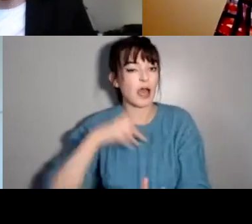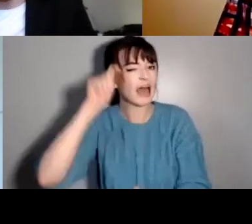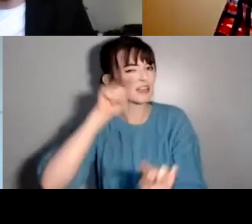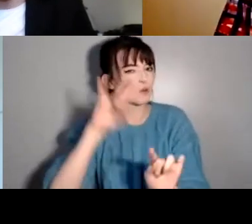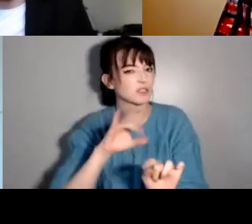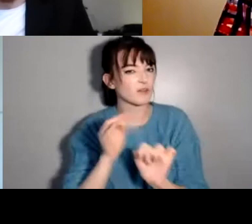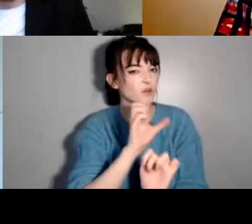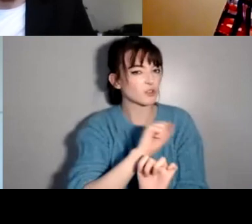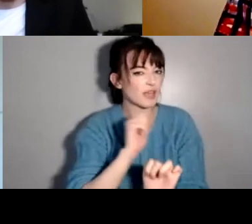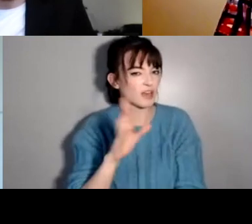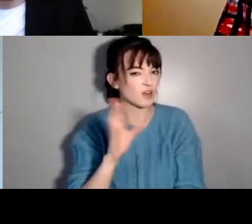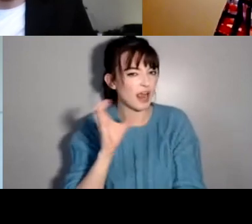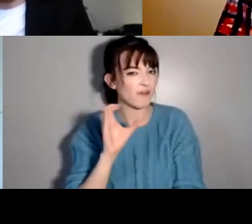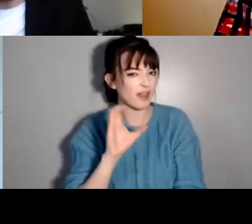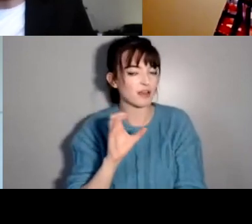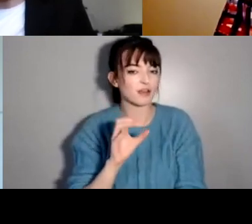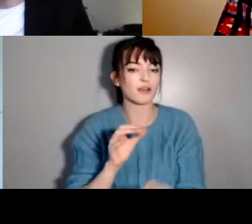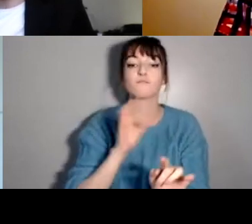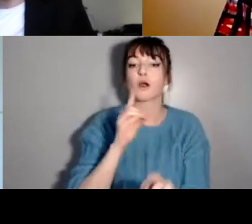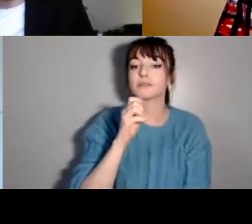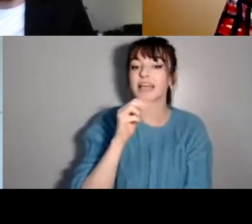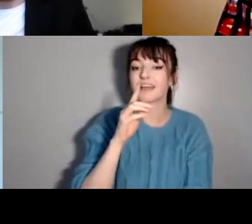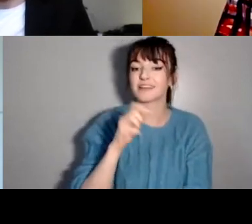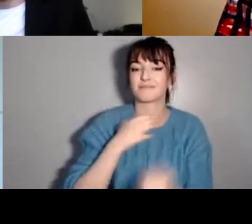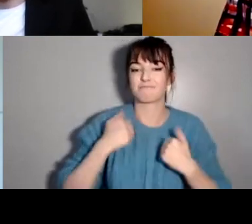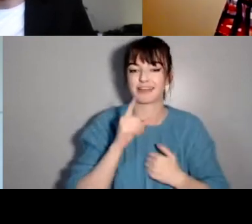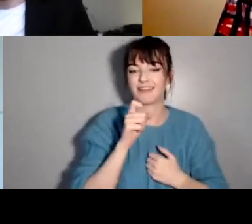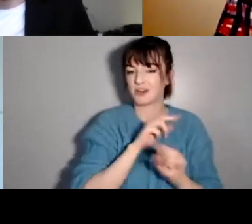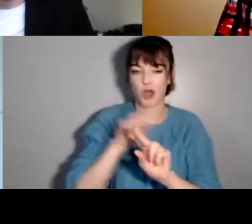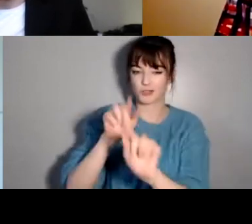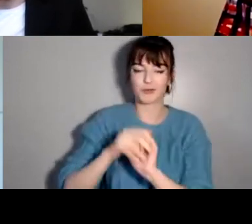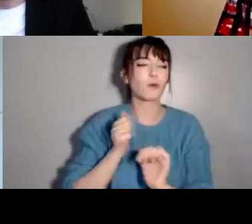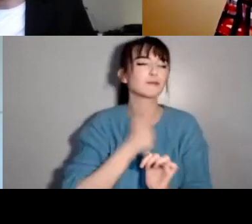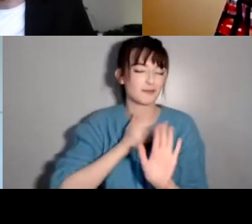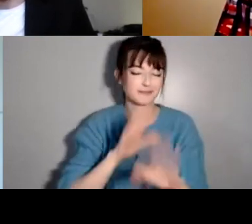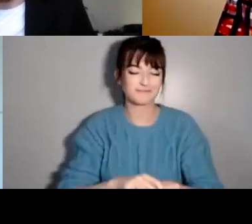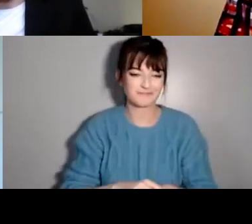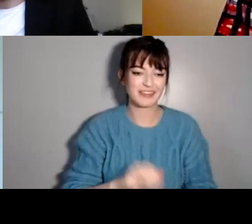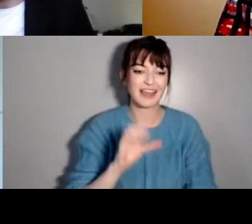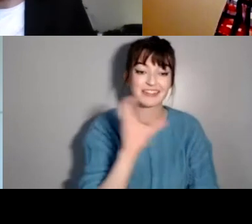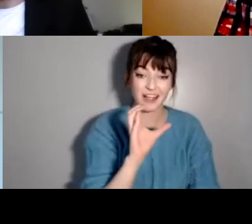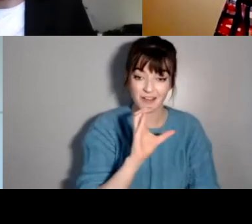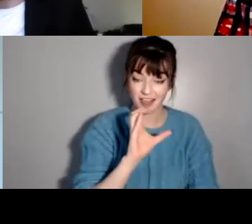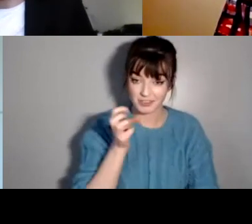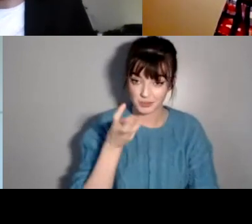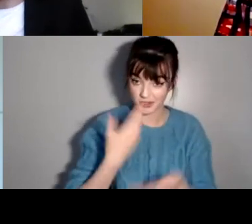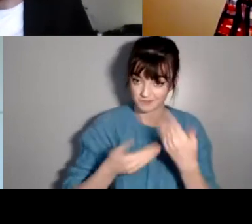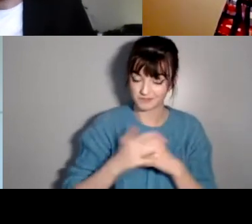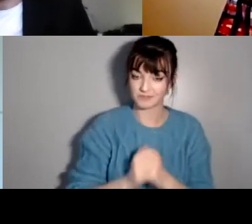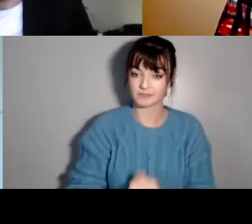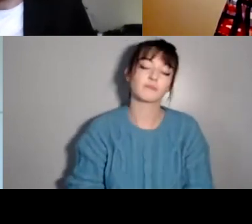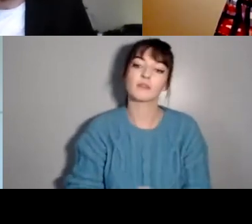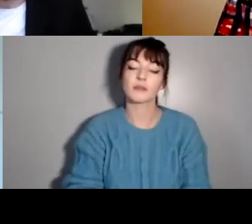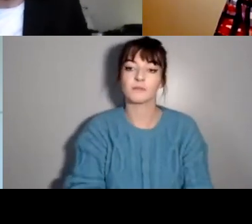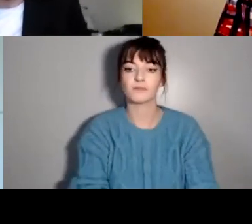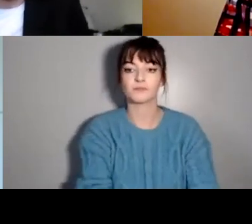the... Yeah, it's from David, not you, different David. Oh, pardon me. Yeah. Caroline, do you want to? Well,